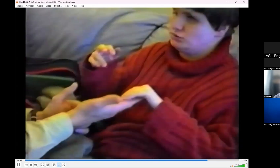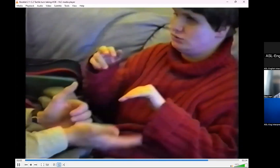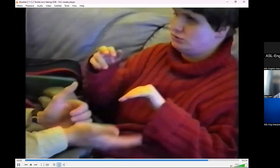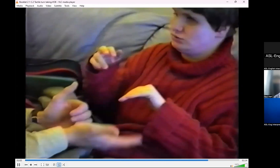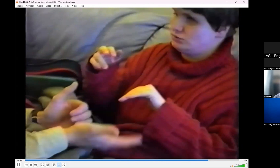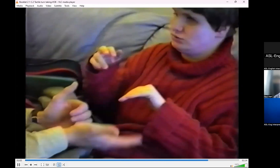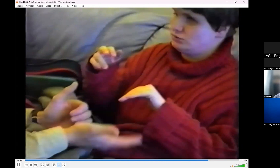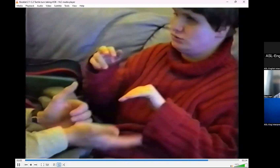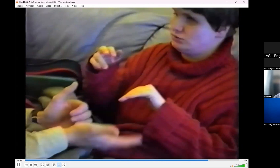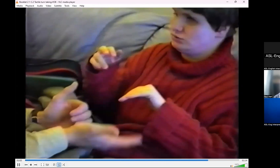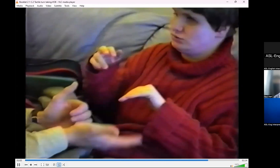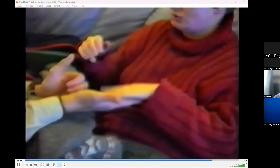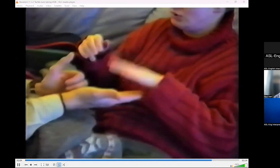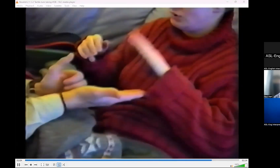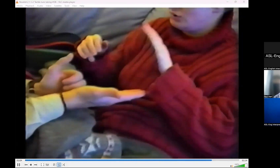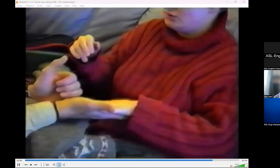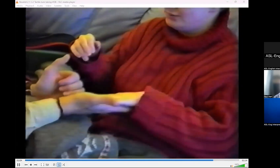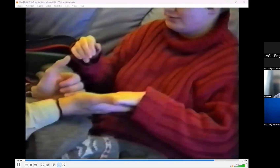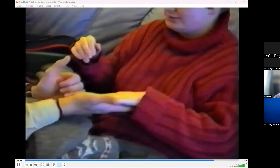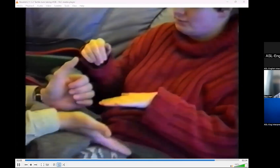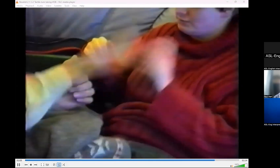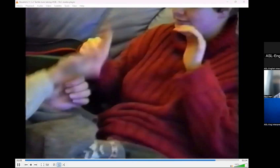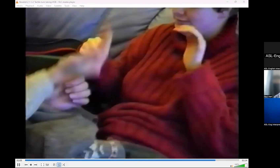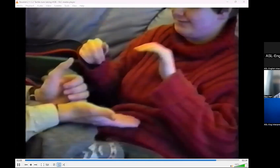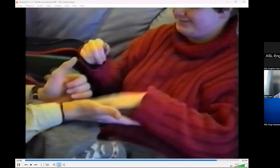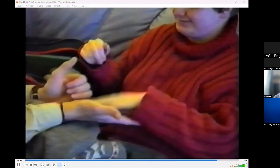Åh! Åh!